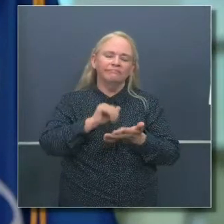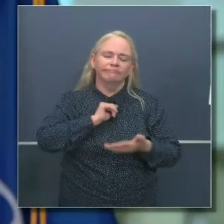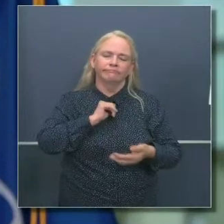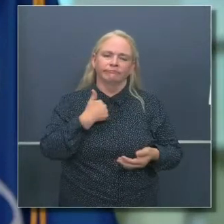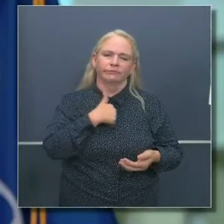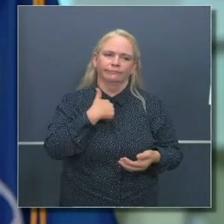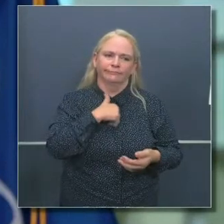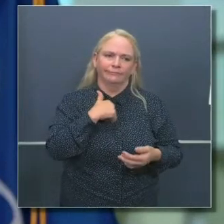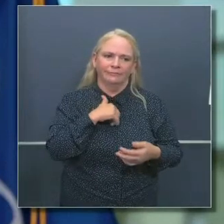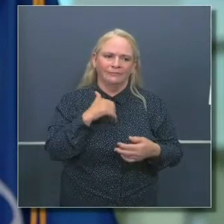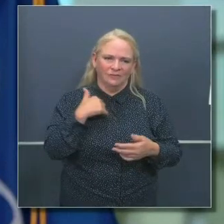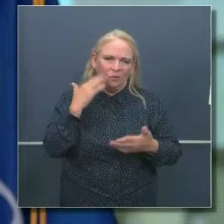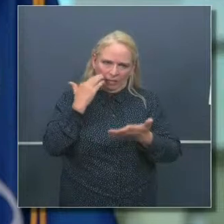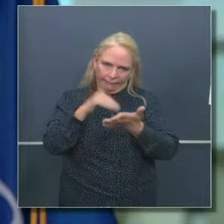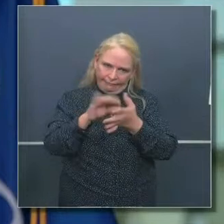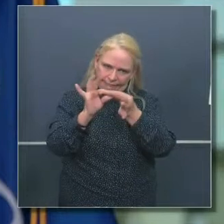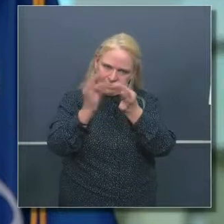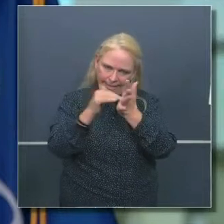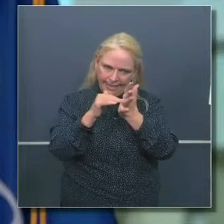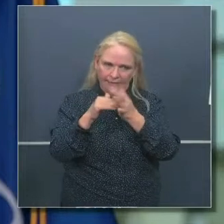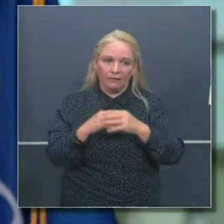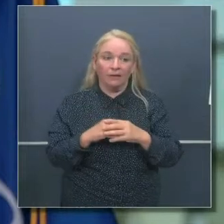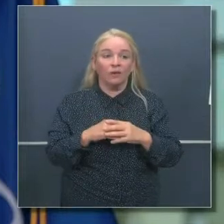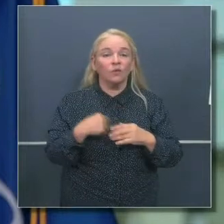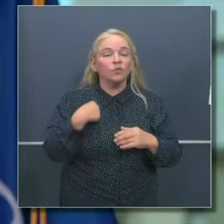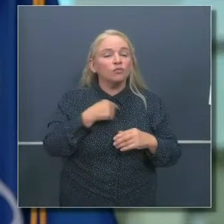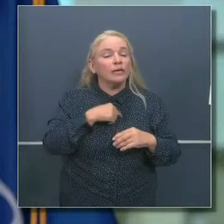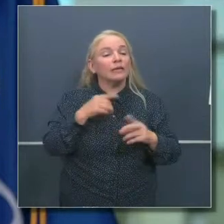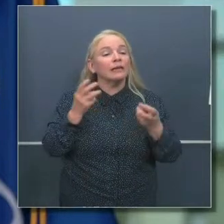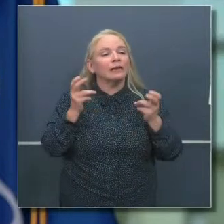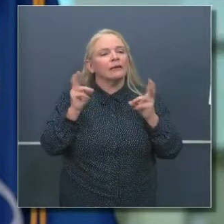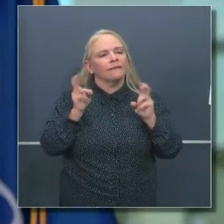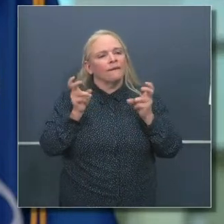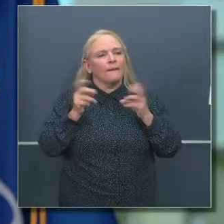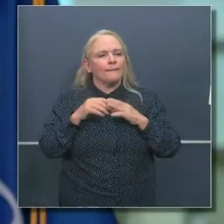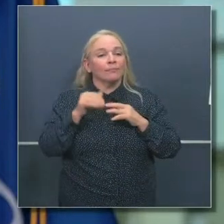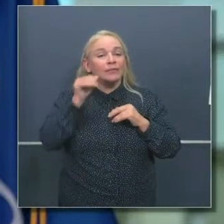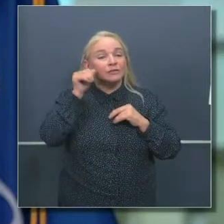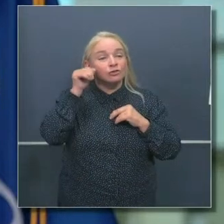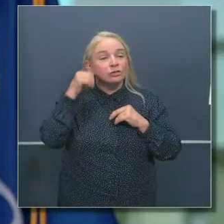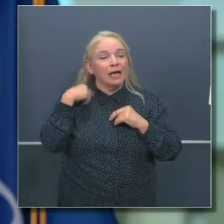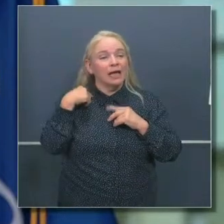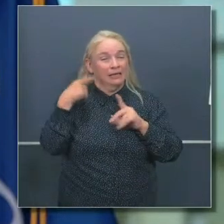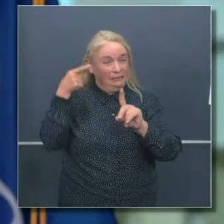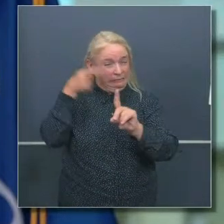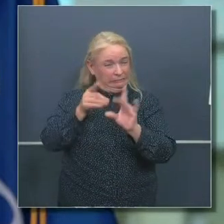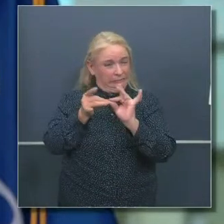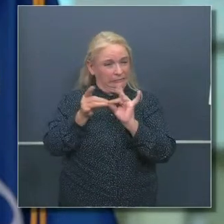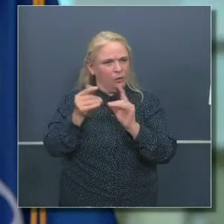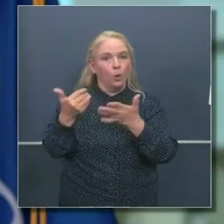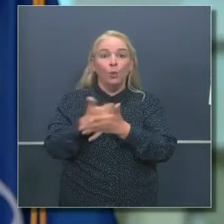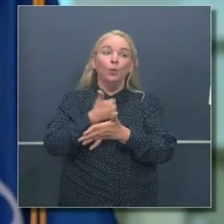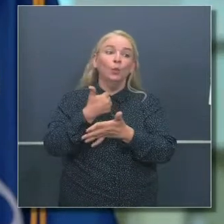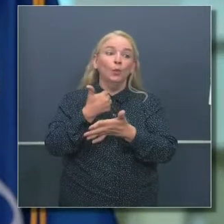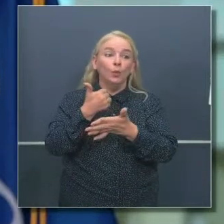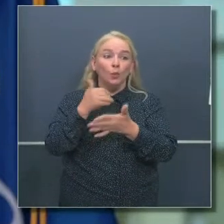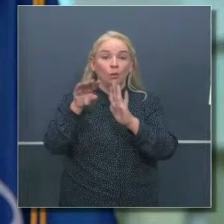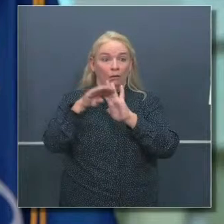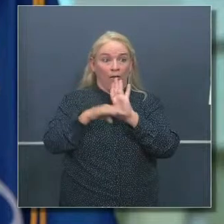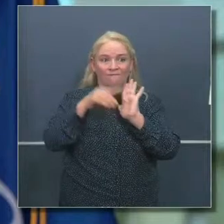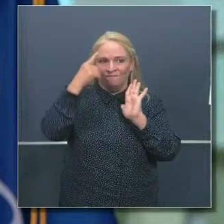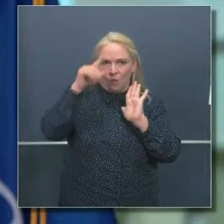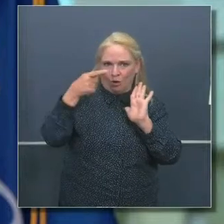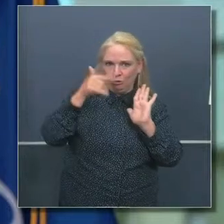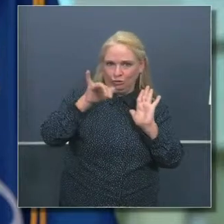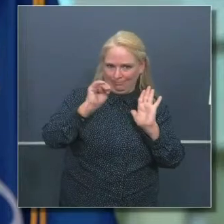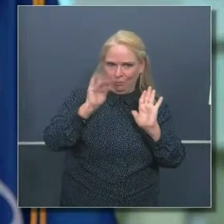that directly asked. We specifically put out, a number of things happened yesterday. We specifically put out new guidelines for gyms yesterday. I'd encourage